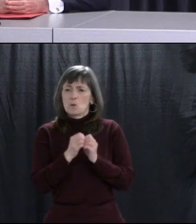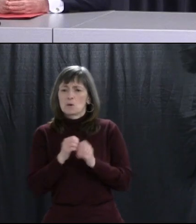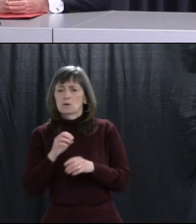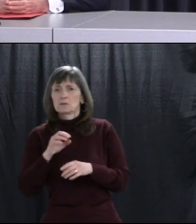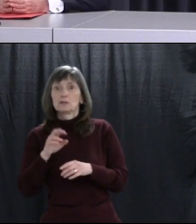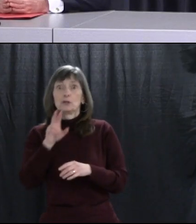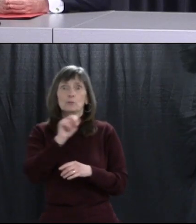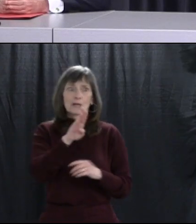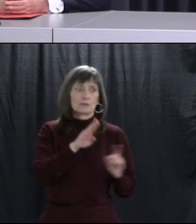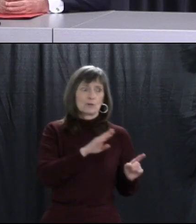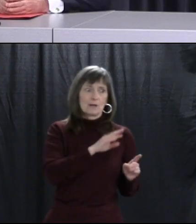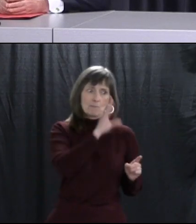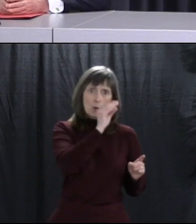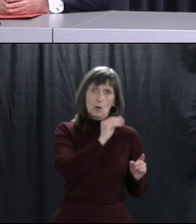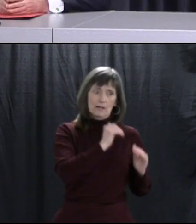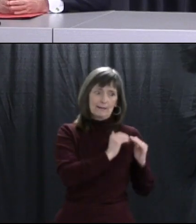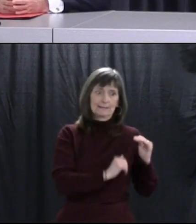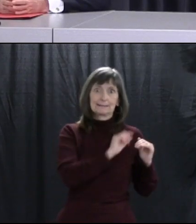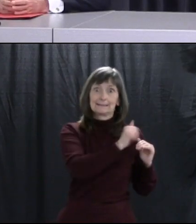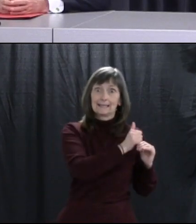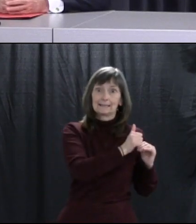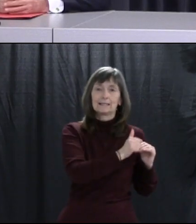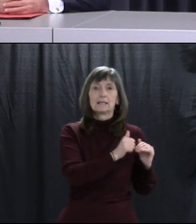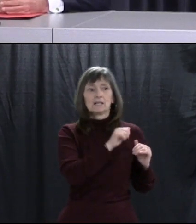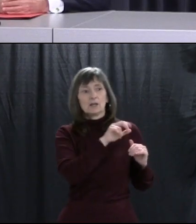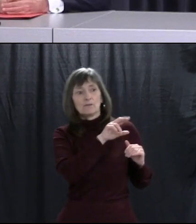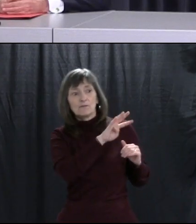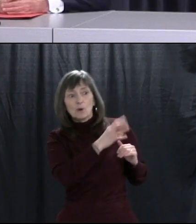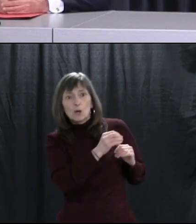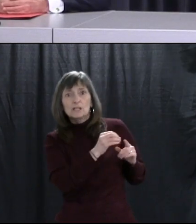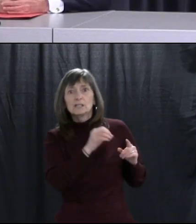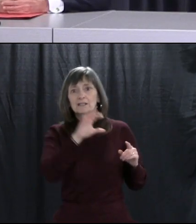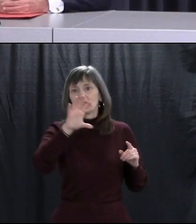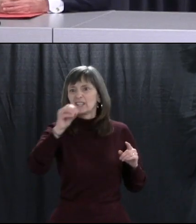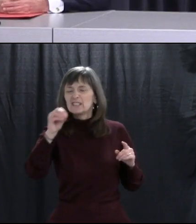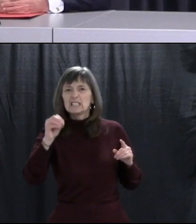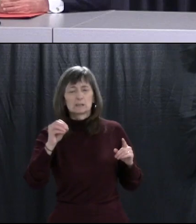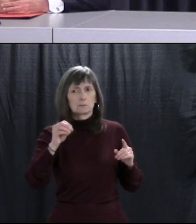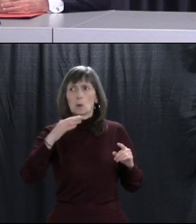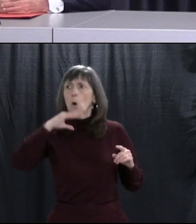New Brunswick boy under the age of 10 now that's been diagnosed with it. What can you tell us about